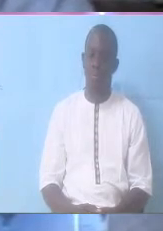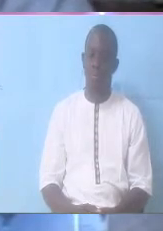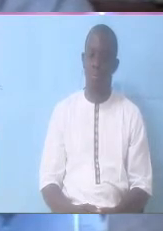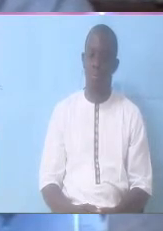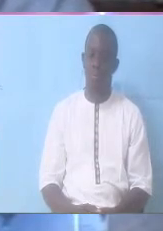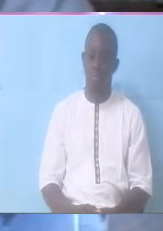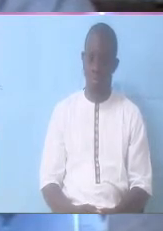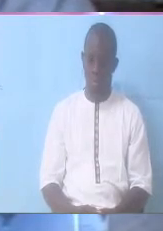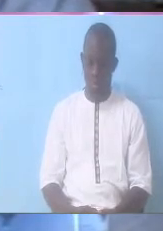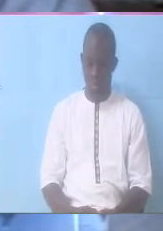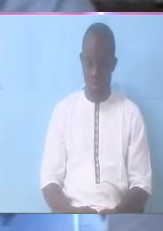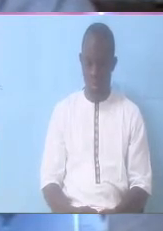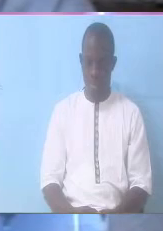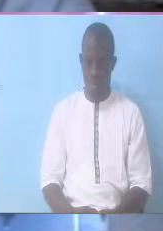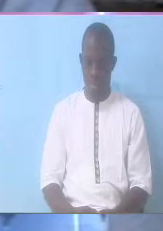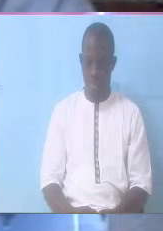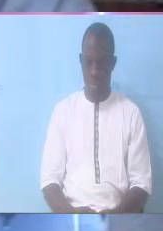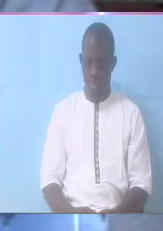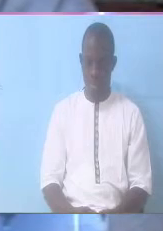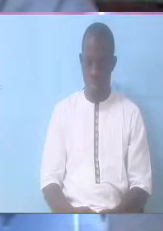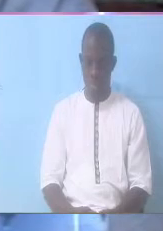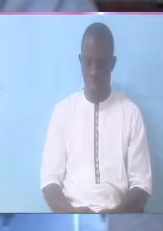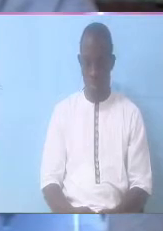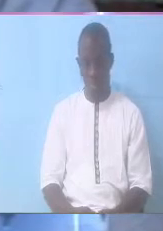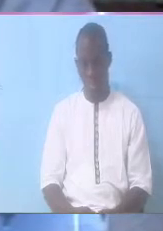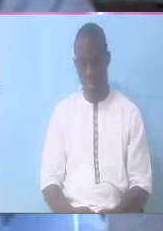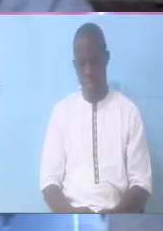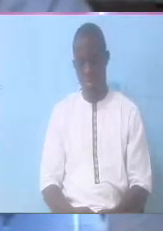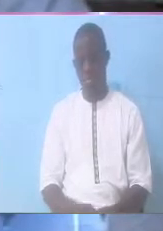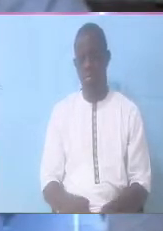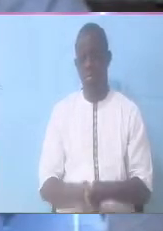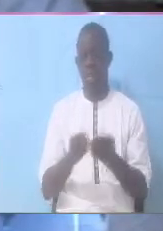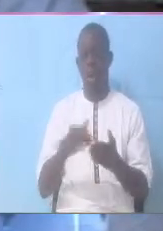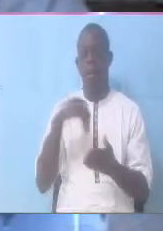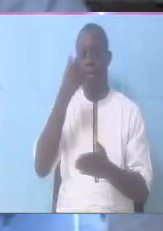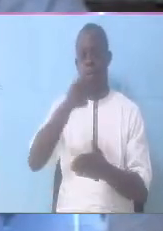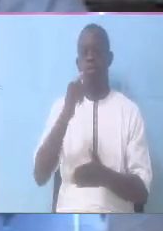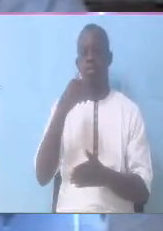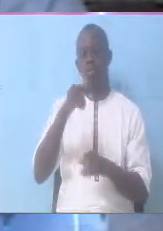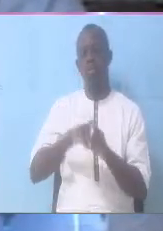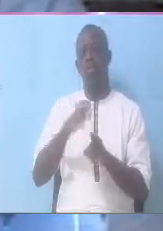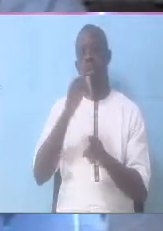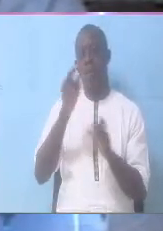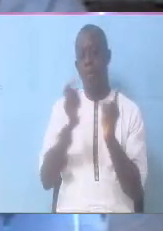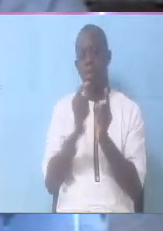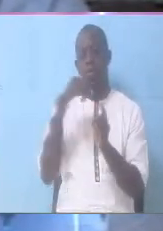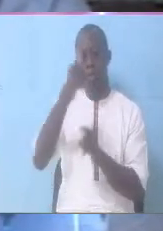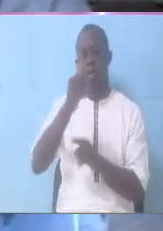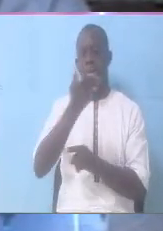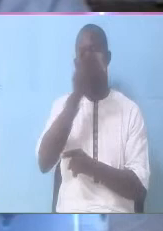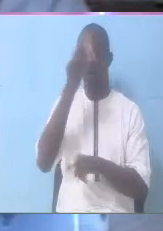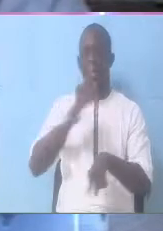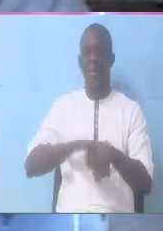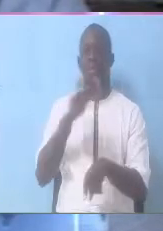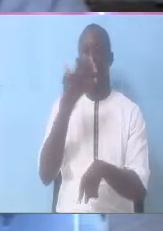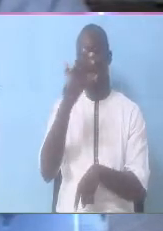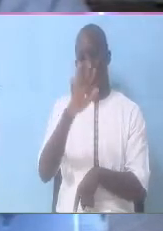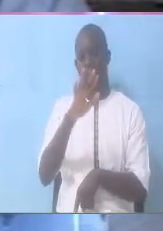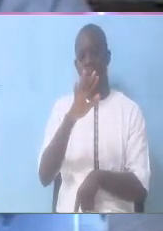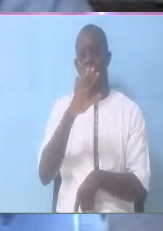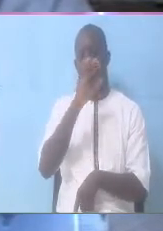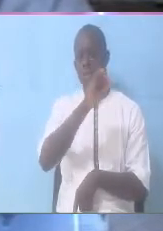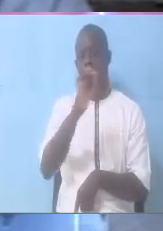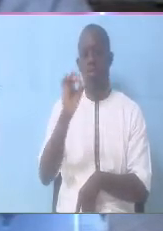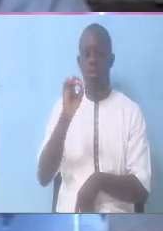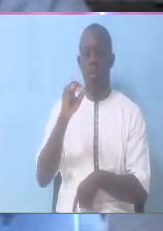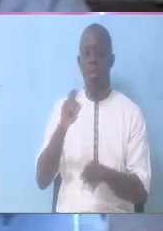ko amma banno ngame sama ba continuer. So we'll meet tomorrow morning at 10 o'clock sharp. Ay sama so mandan si benja